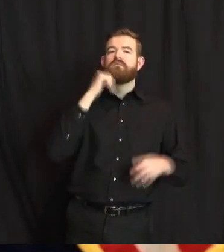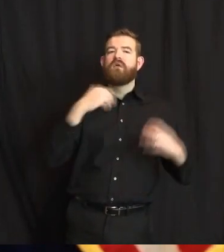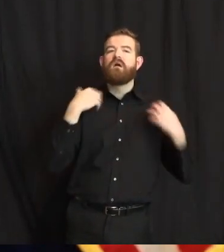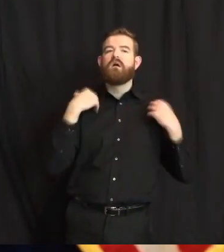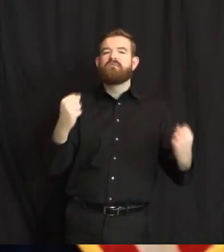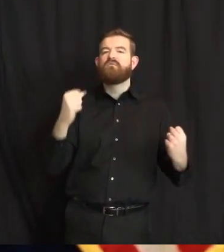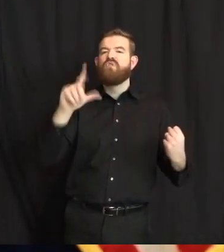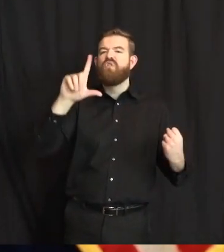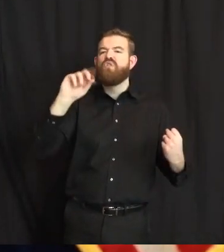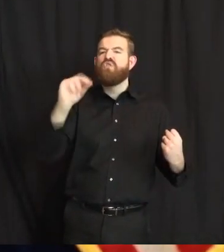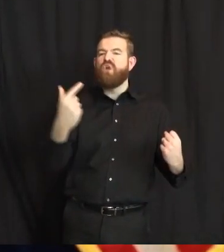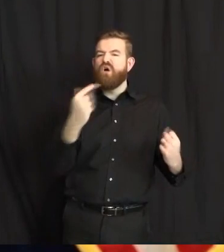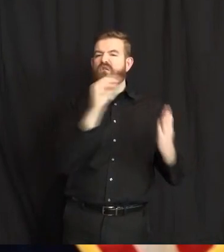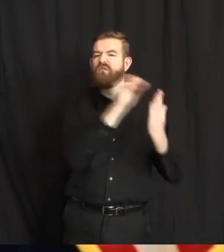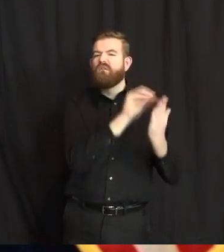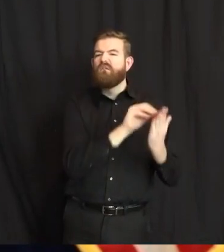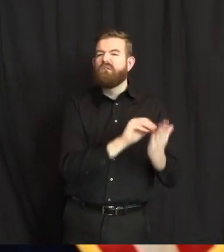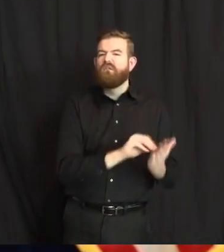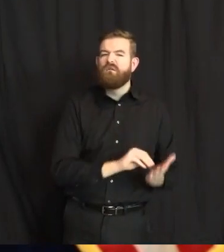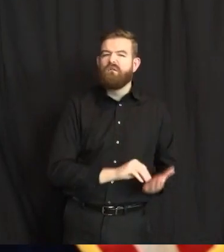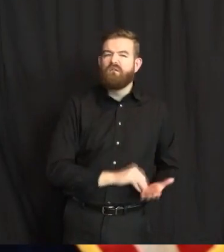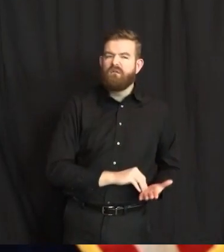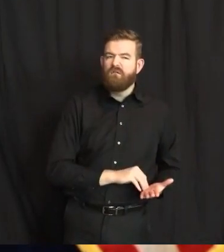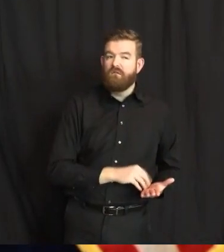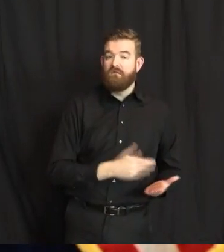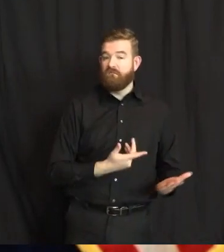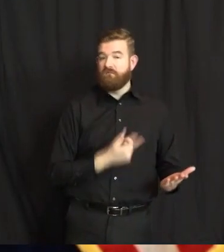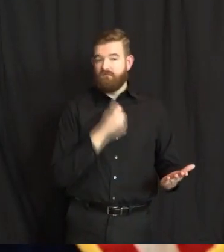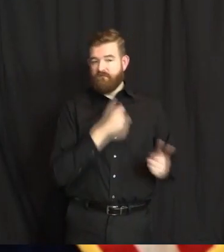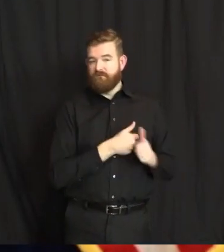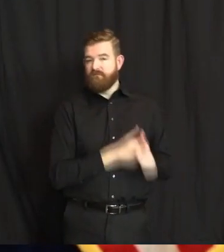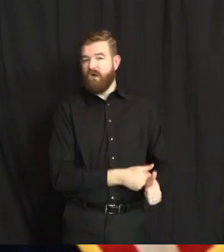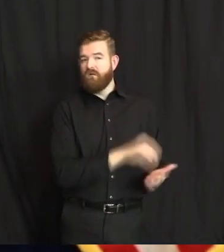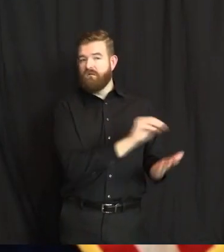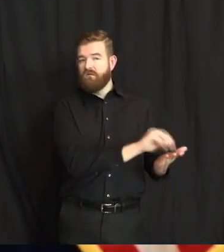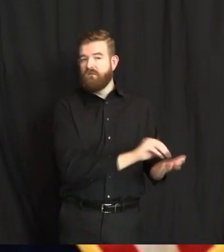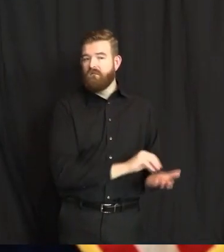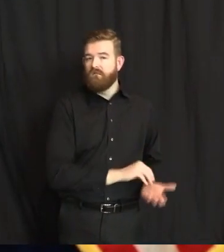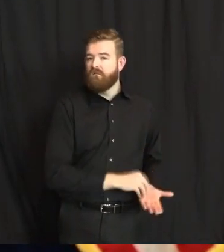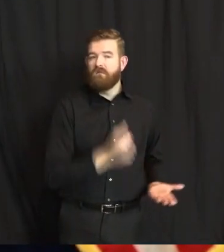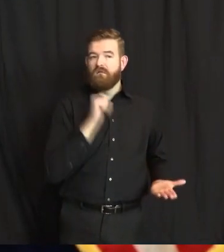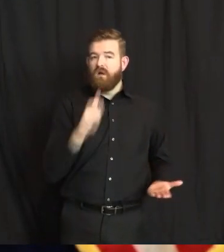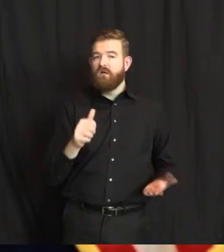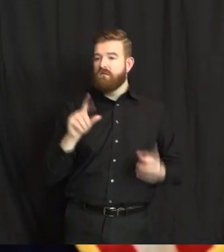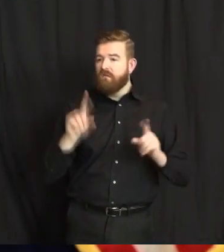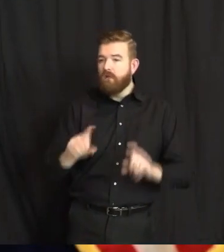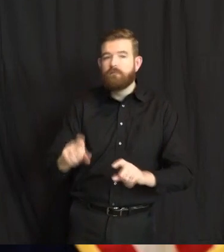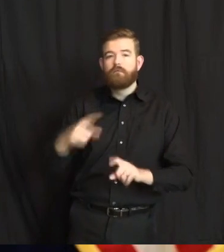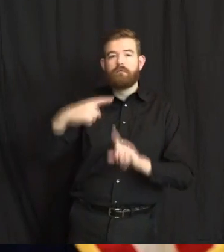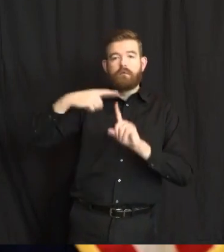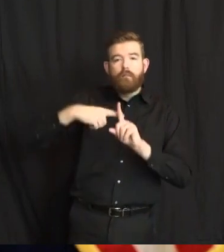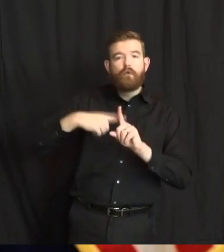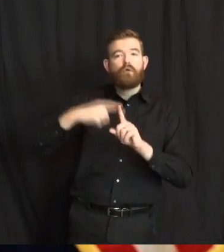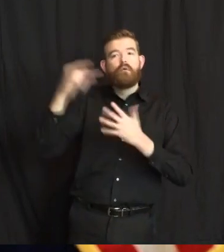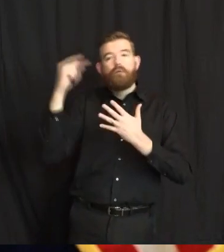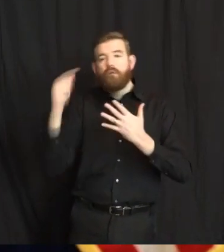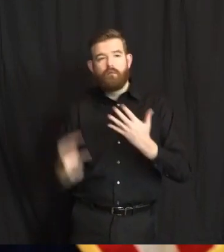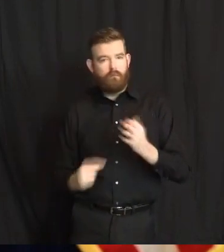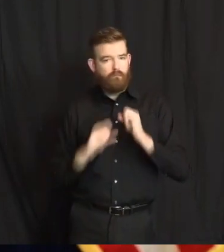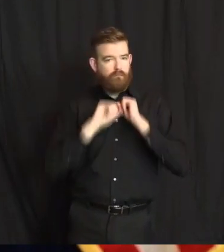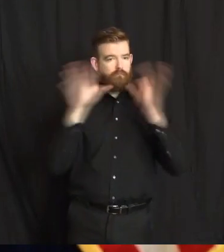asked to fill these out, and they're no longer even being given a temperature test. There are, again, people coughing.